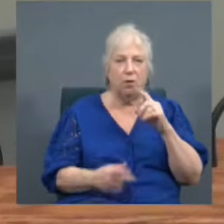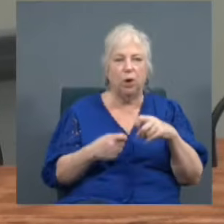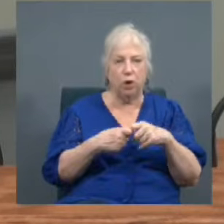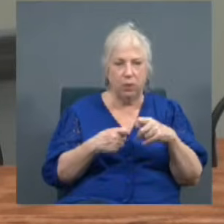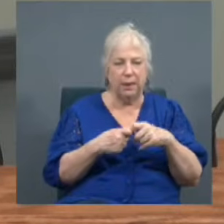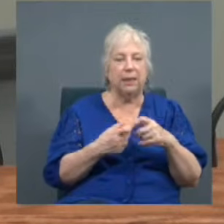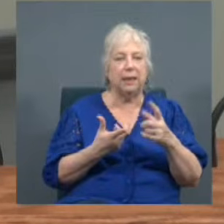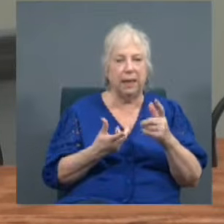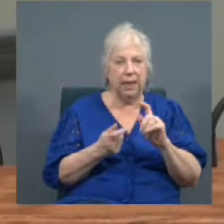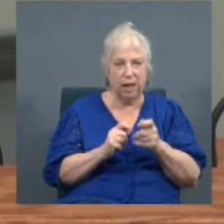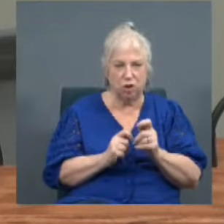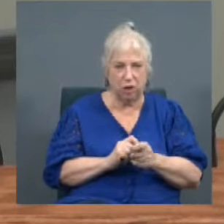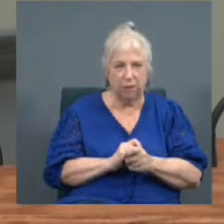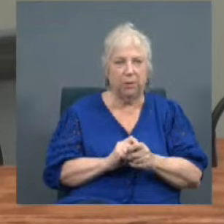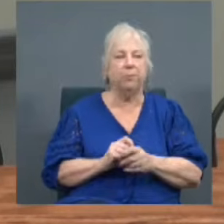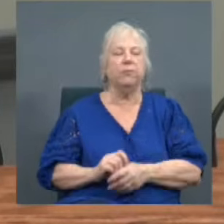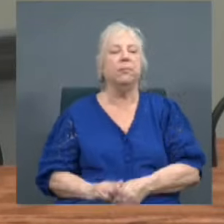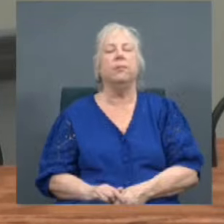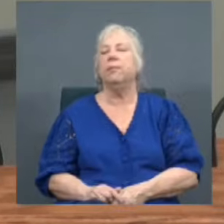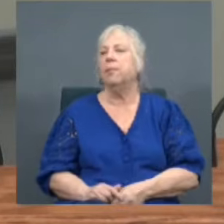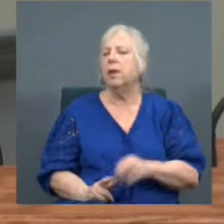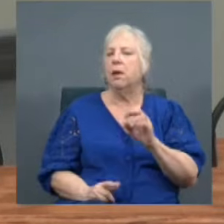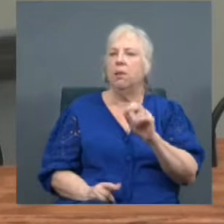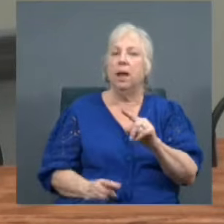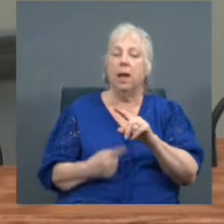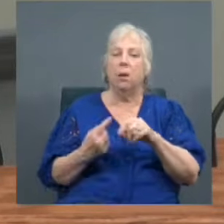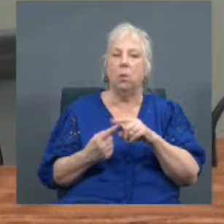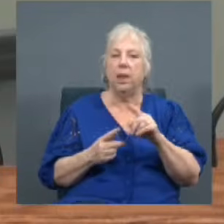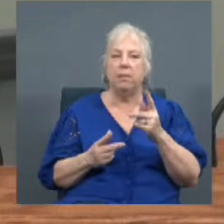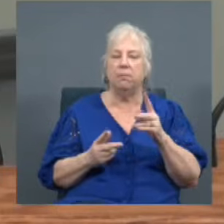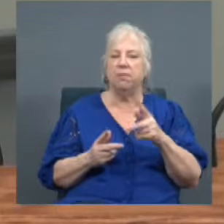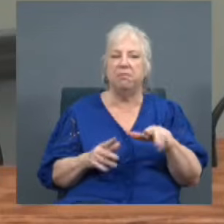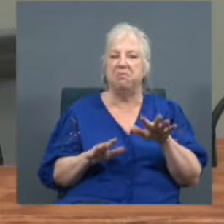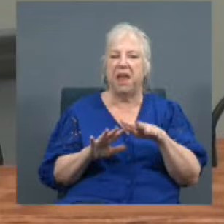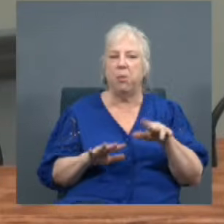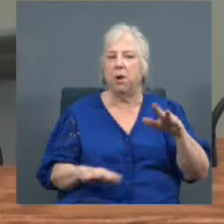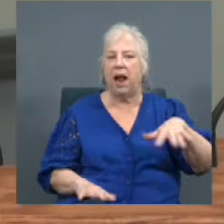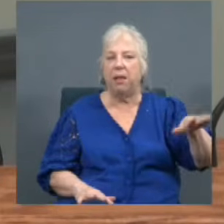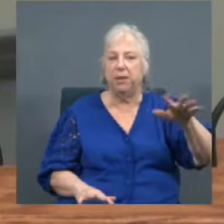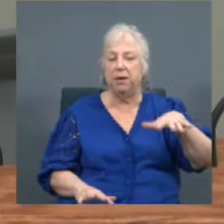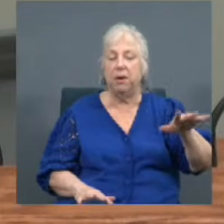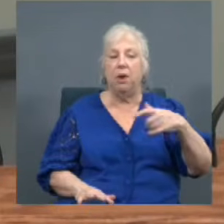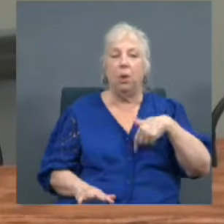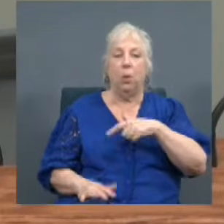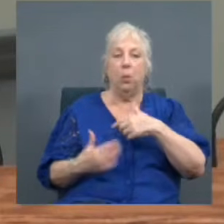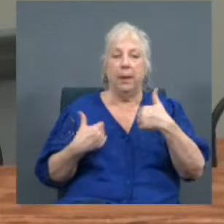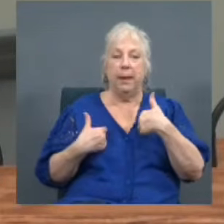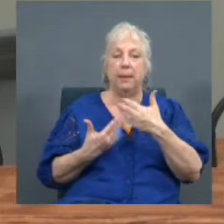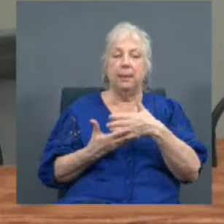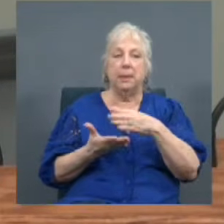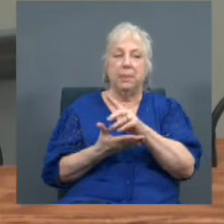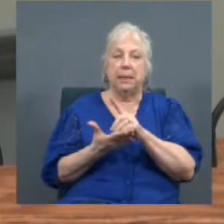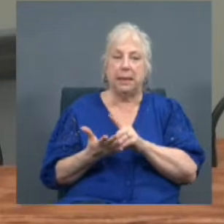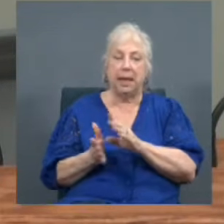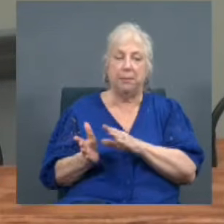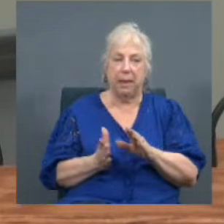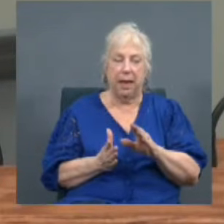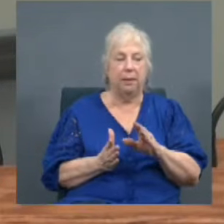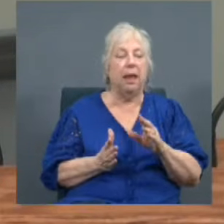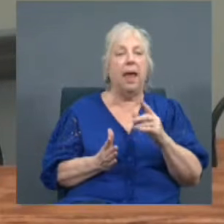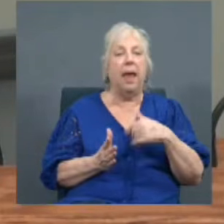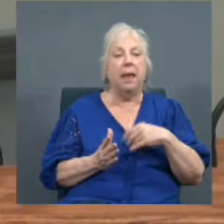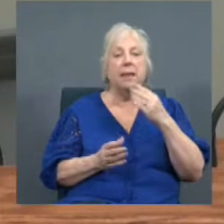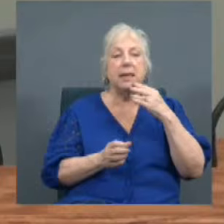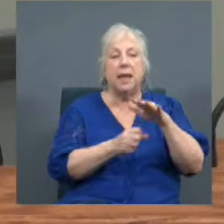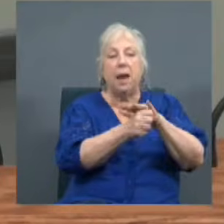Okay, so when they were out there, we had some design plans, and we talked to the